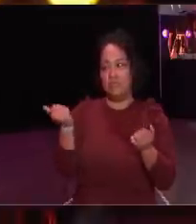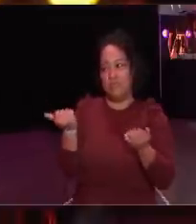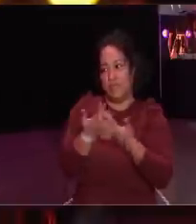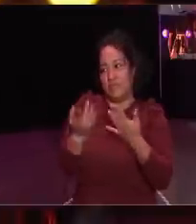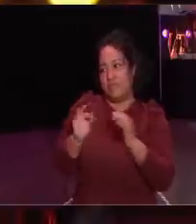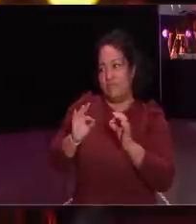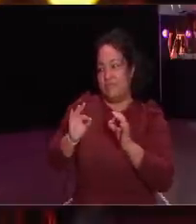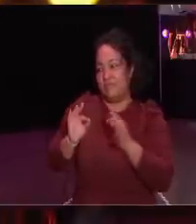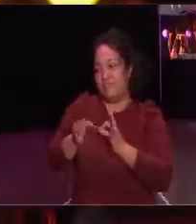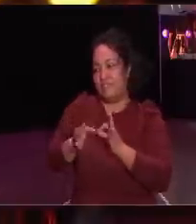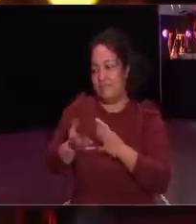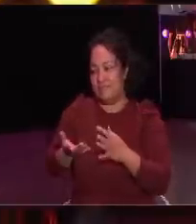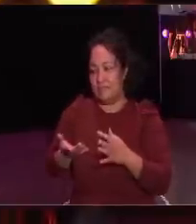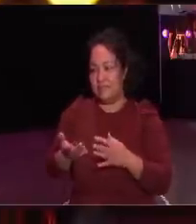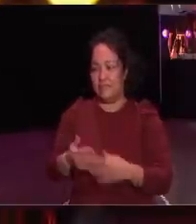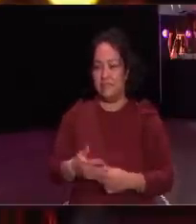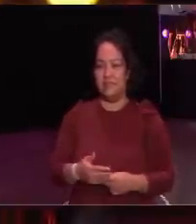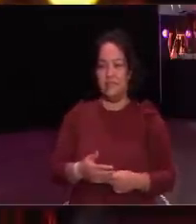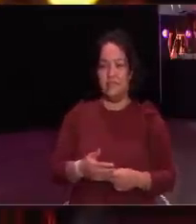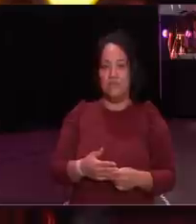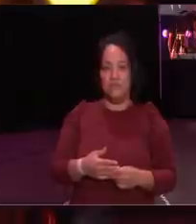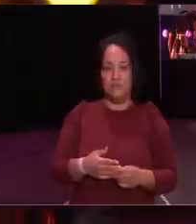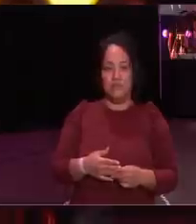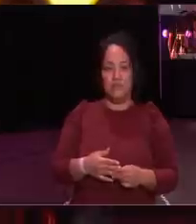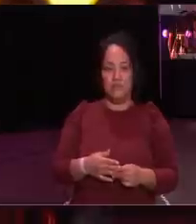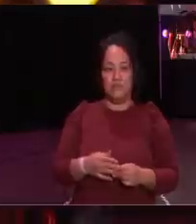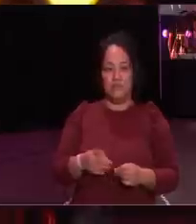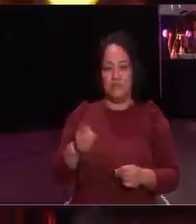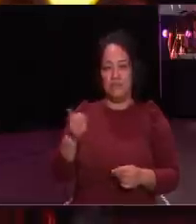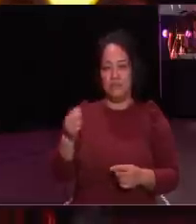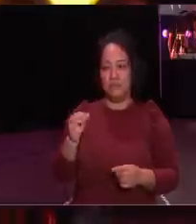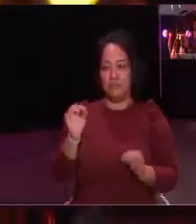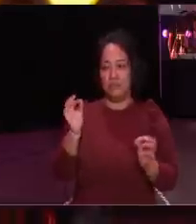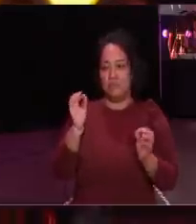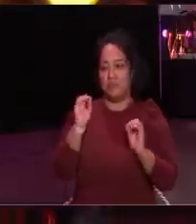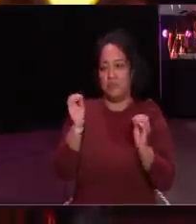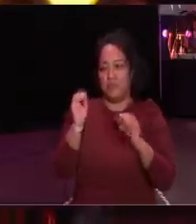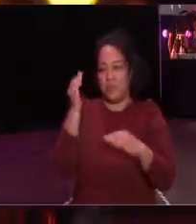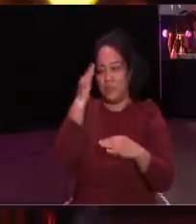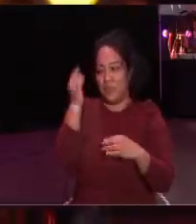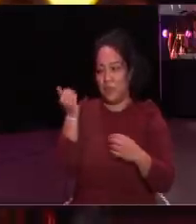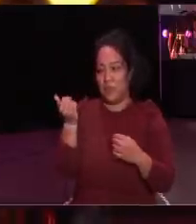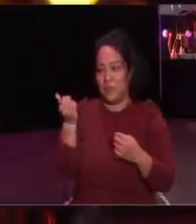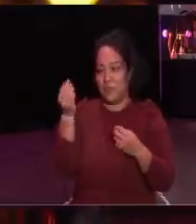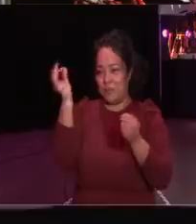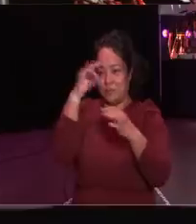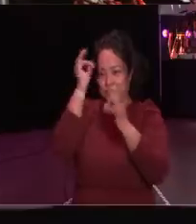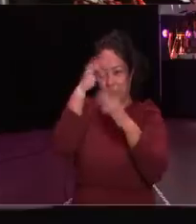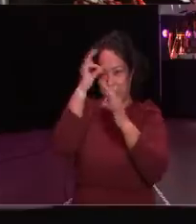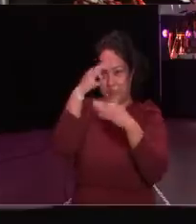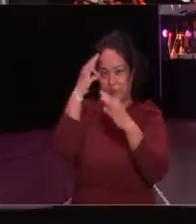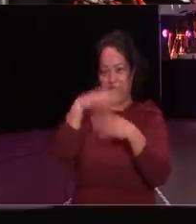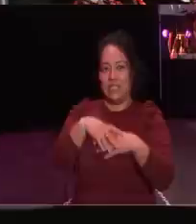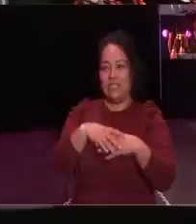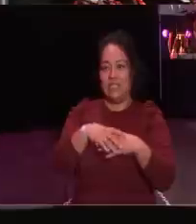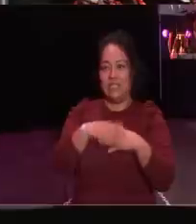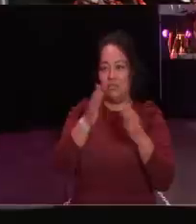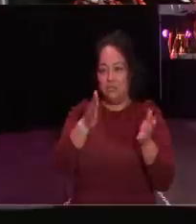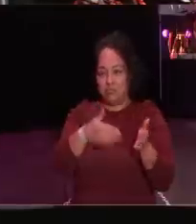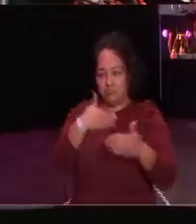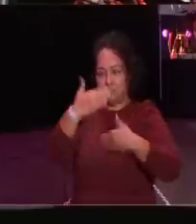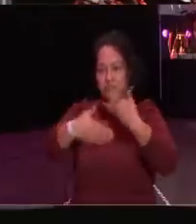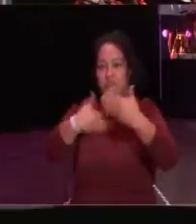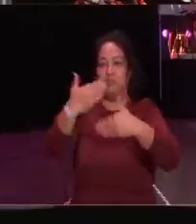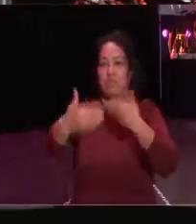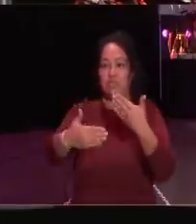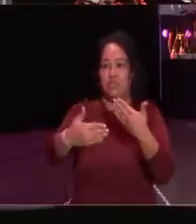fixed. Y este no sabe absolutamente nada de lo que está hablando. This one doesn't know anything that they're talking about. Esto es un proceso. This is a process. La gente quiere